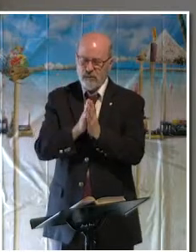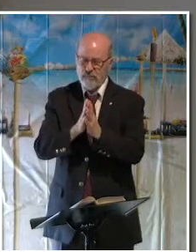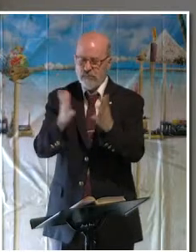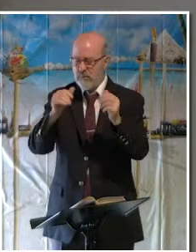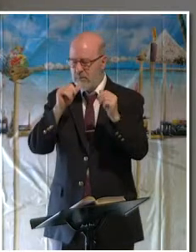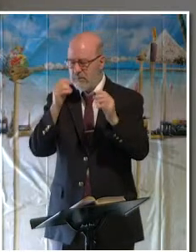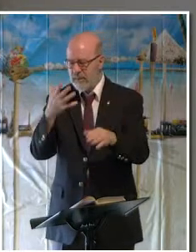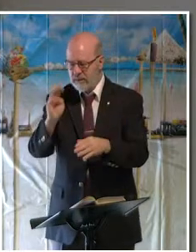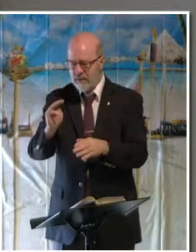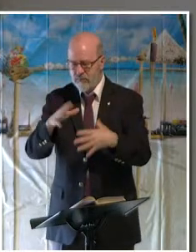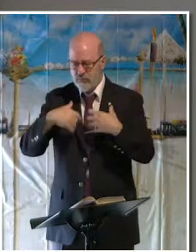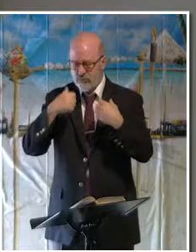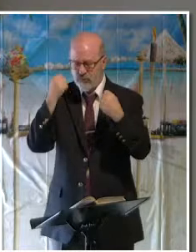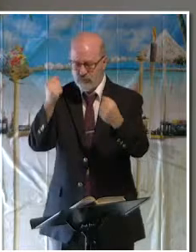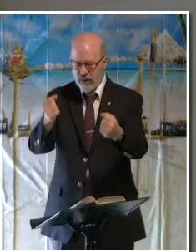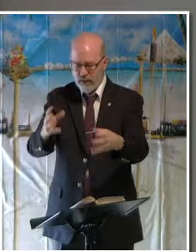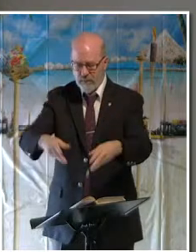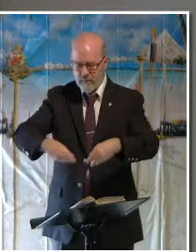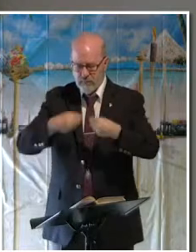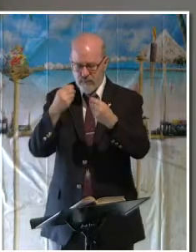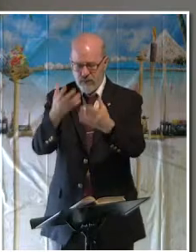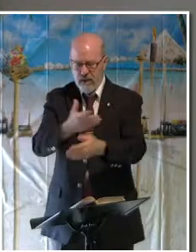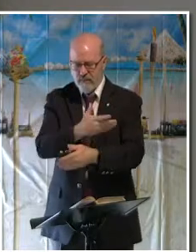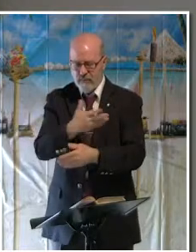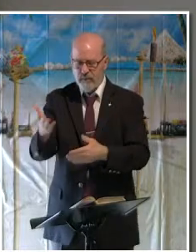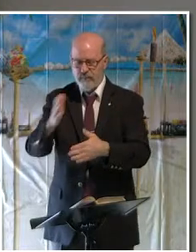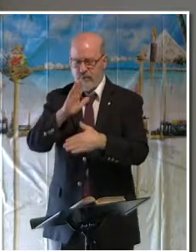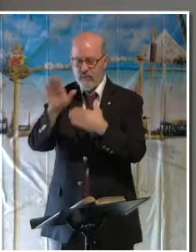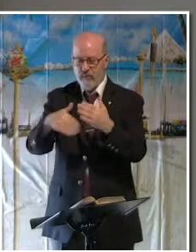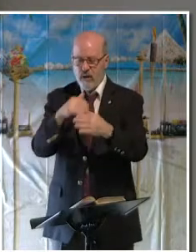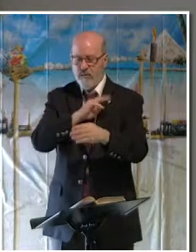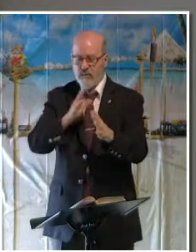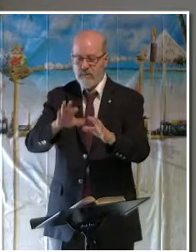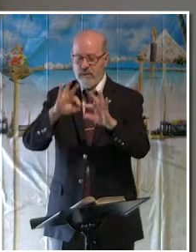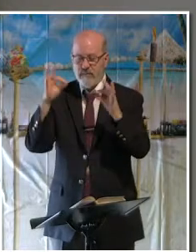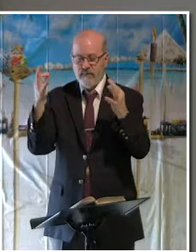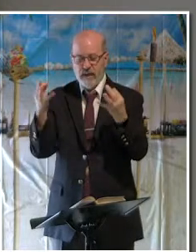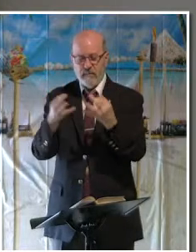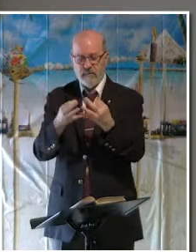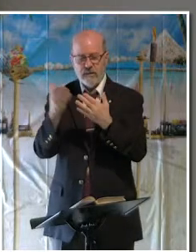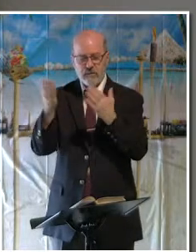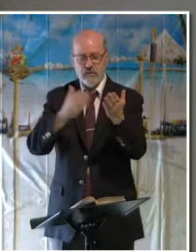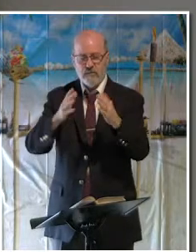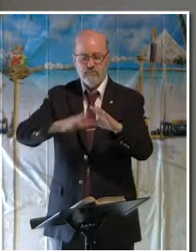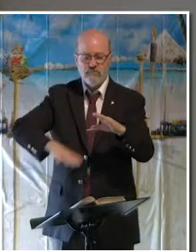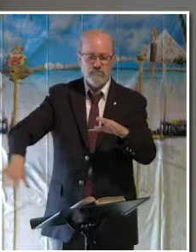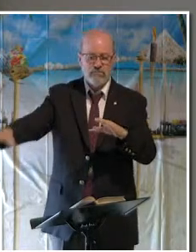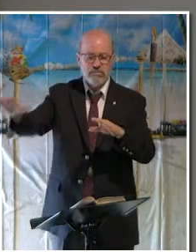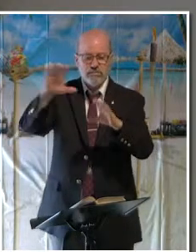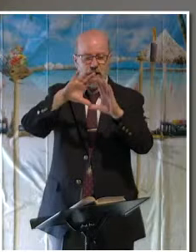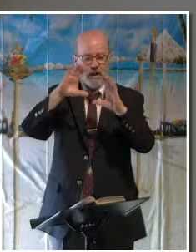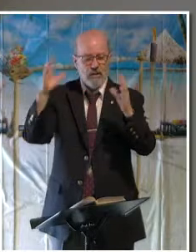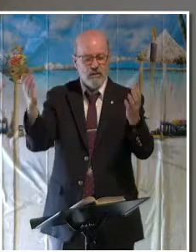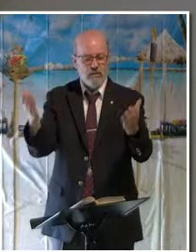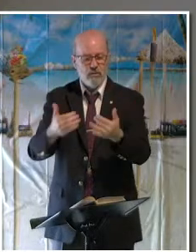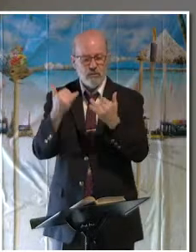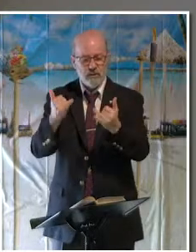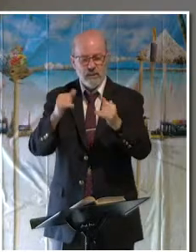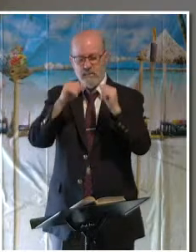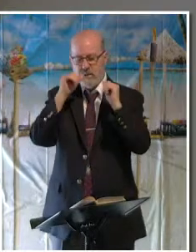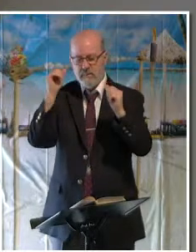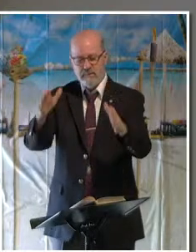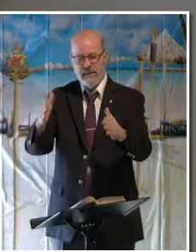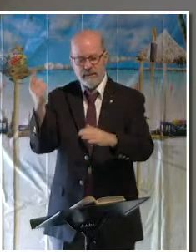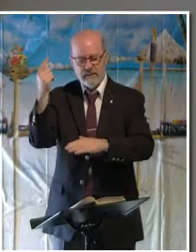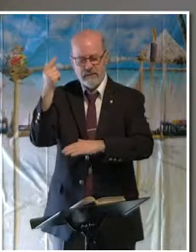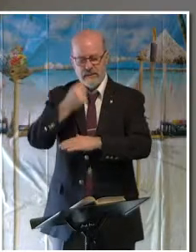you'd richly bless them, strengthen them, and provide for them. For all of our missionary families, as they serve you around the world, Lord, would today be a blessed